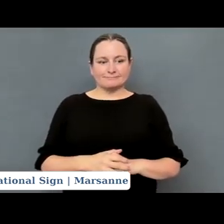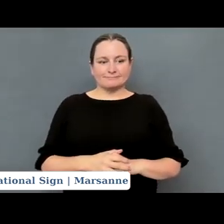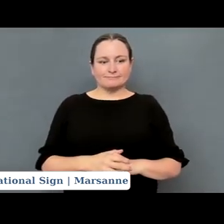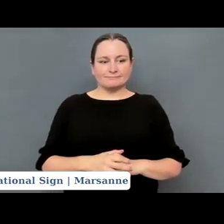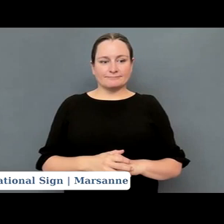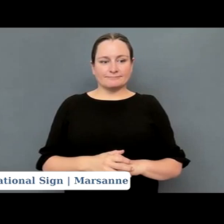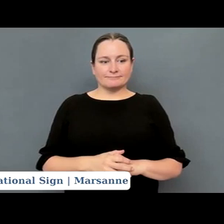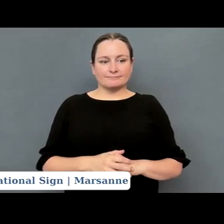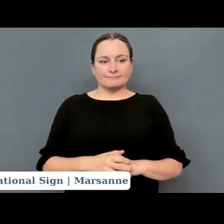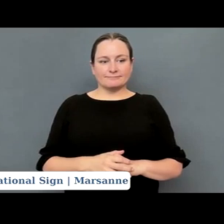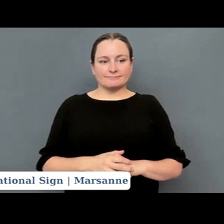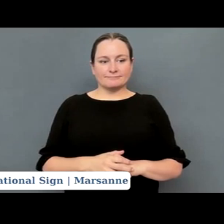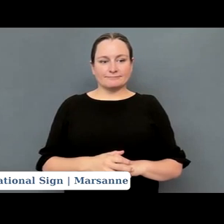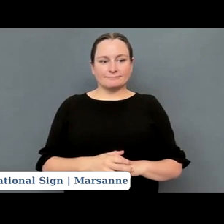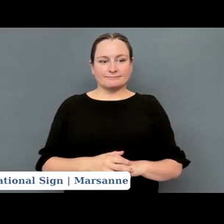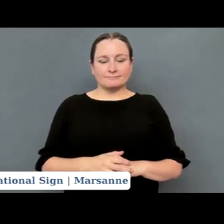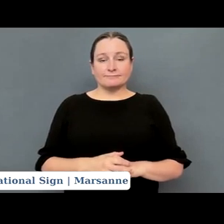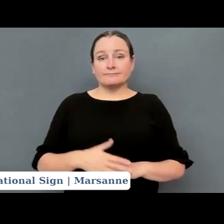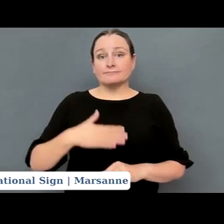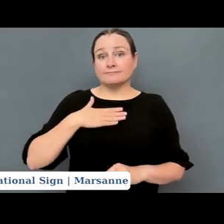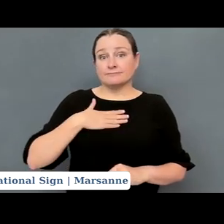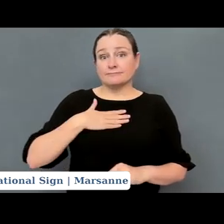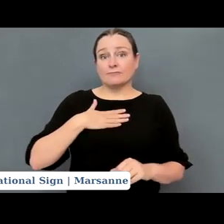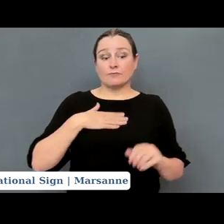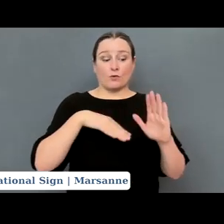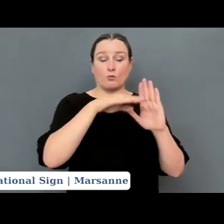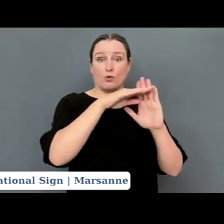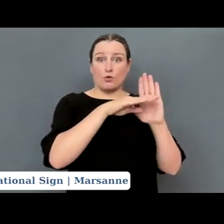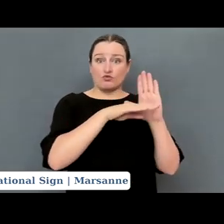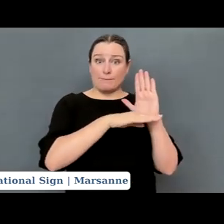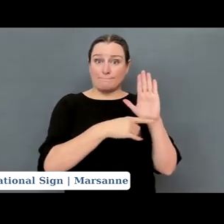program that we call Independent